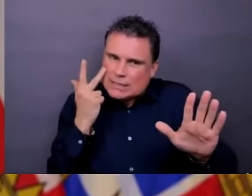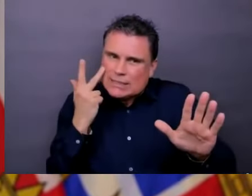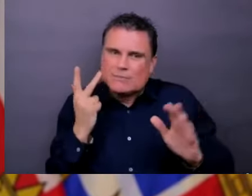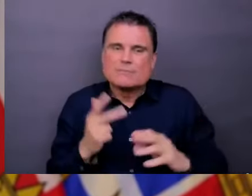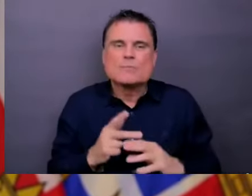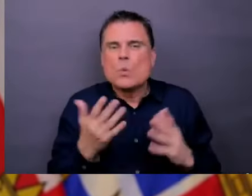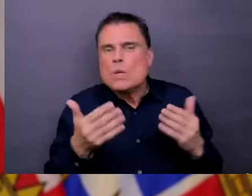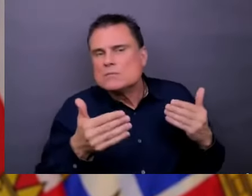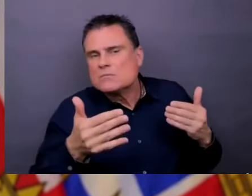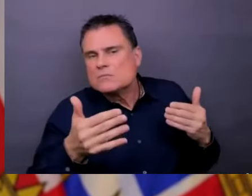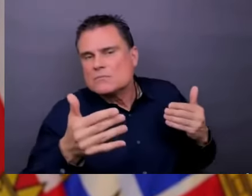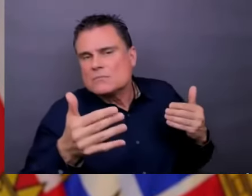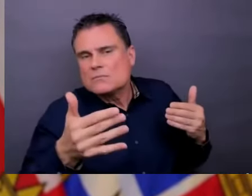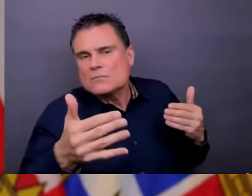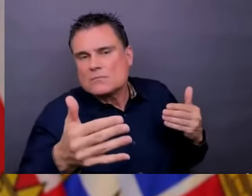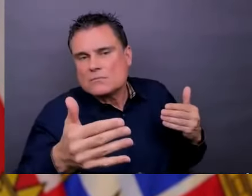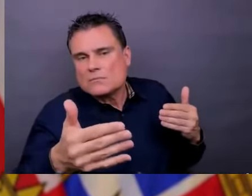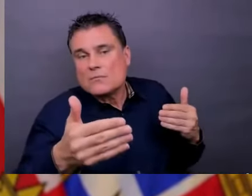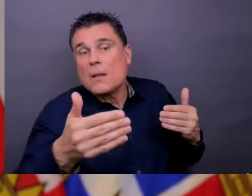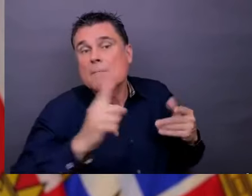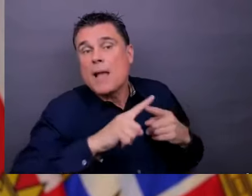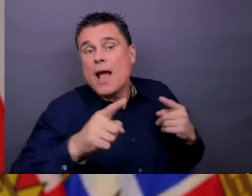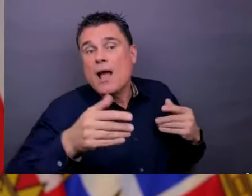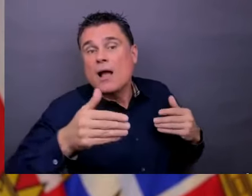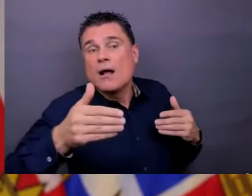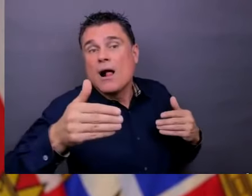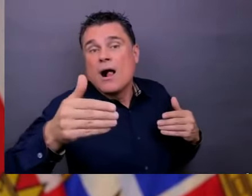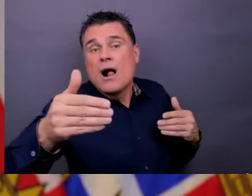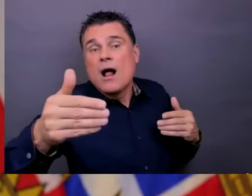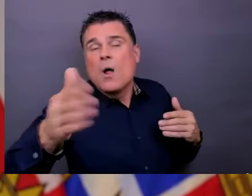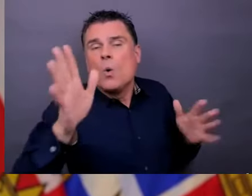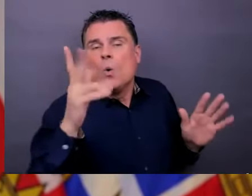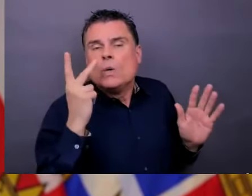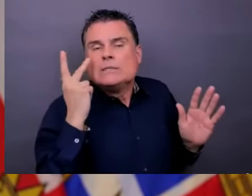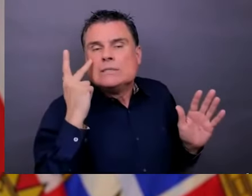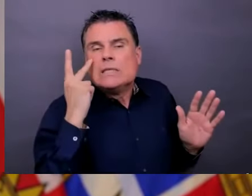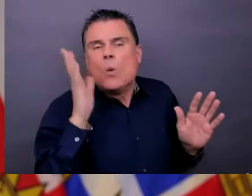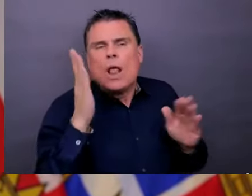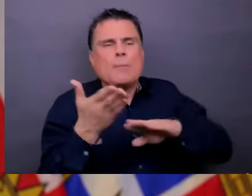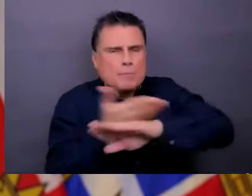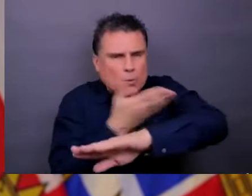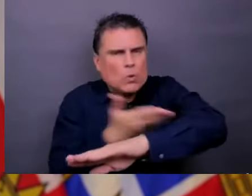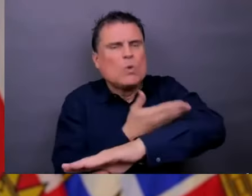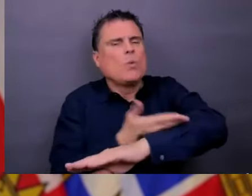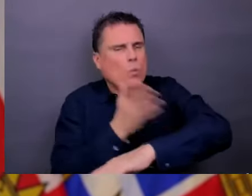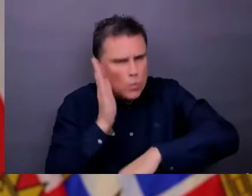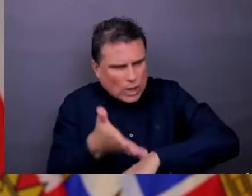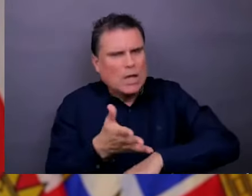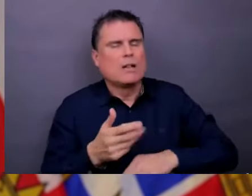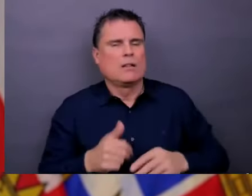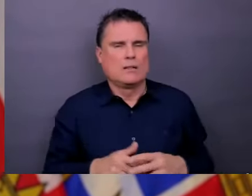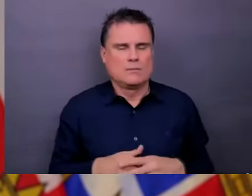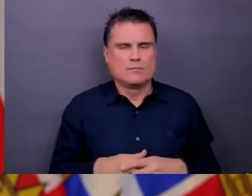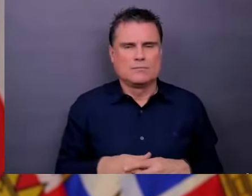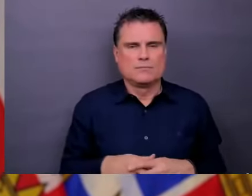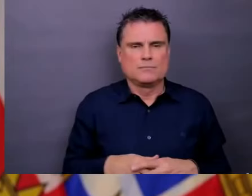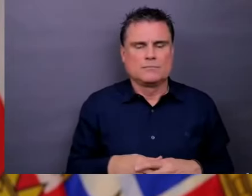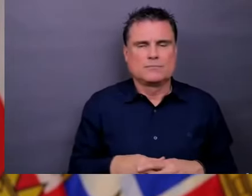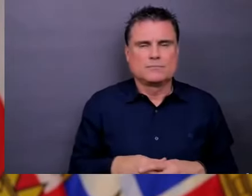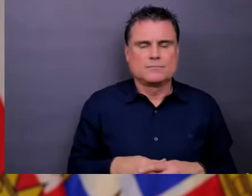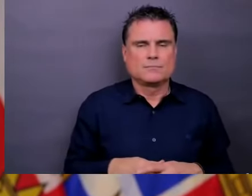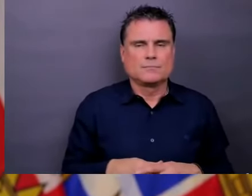bodies have that opportunity to develop the response. So that takes a few weeks, and it's still building